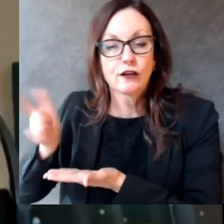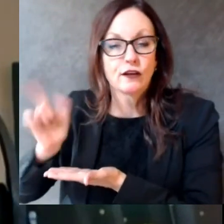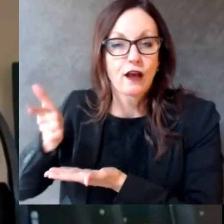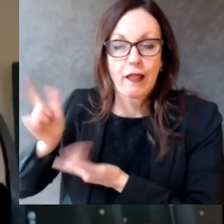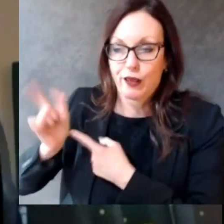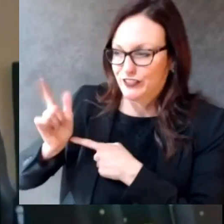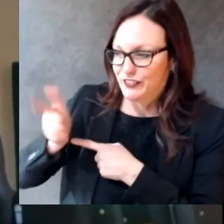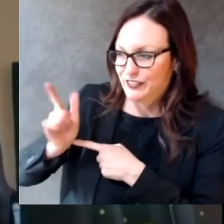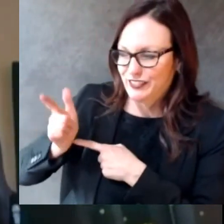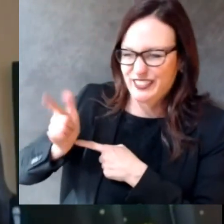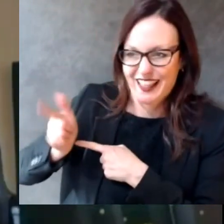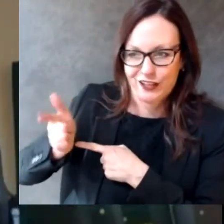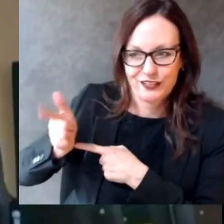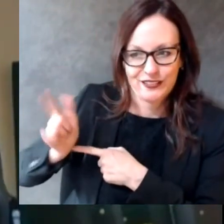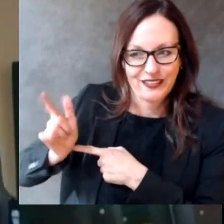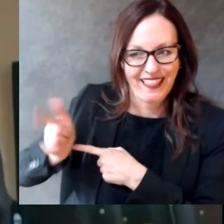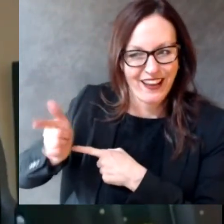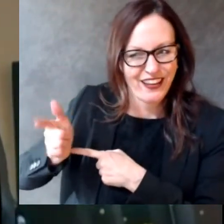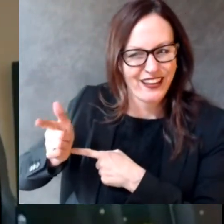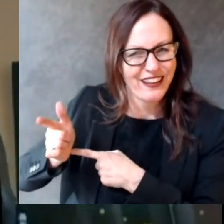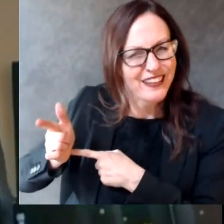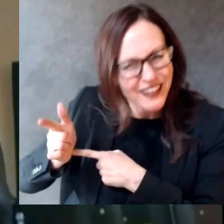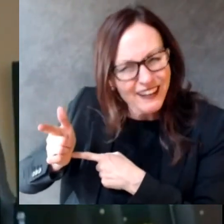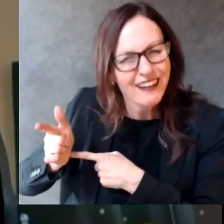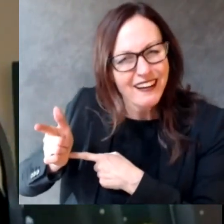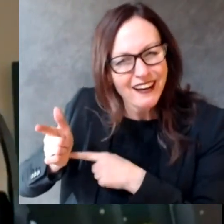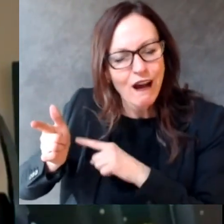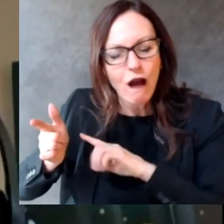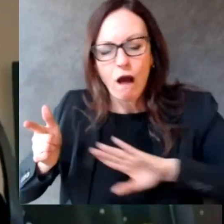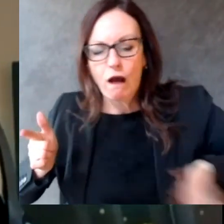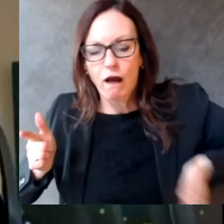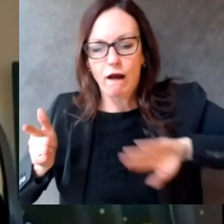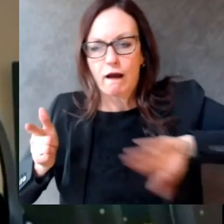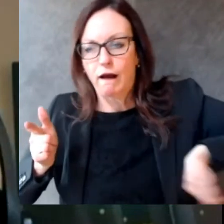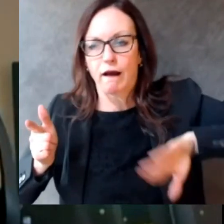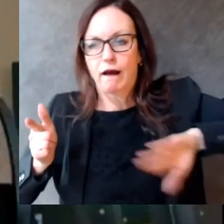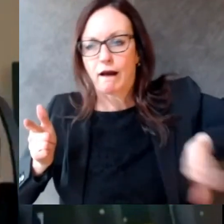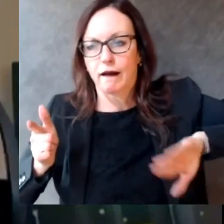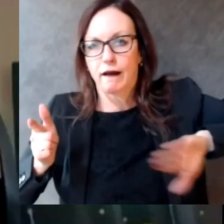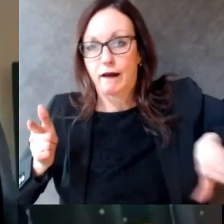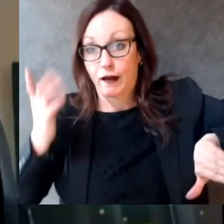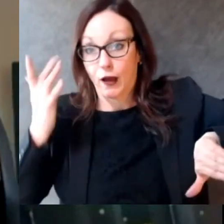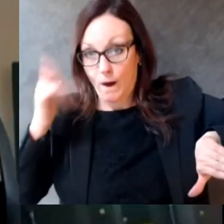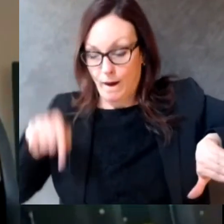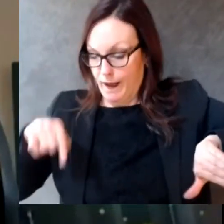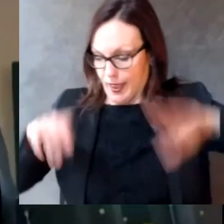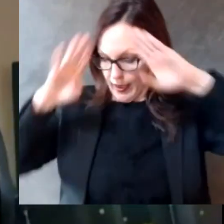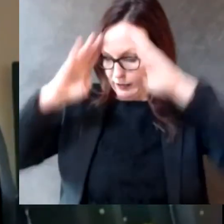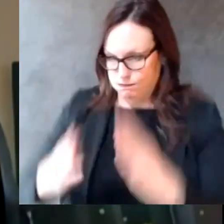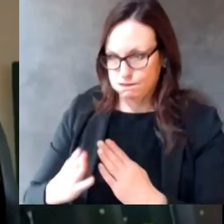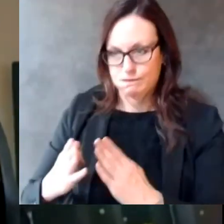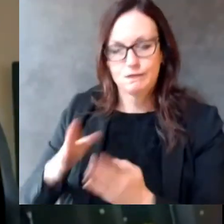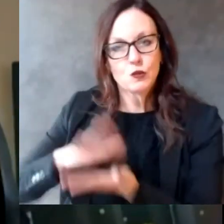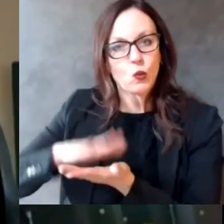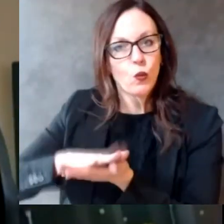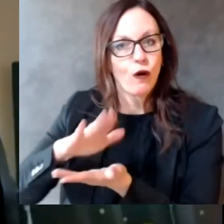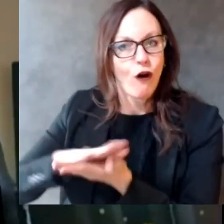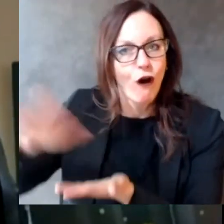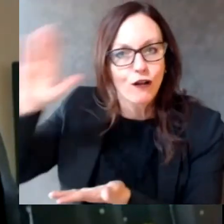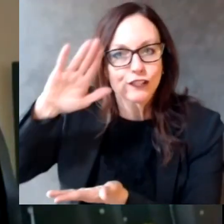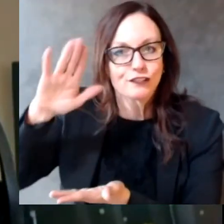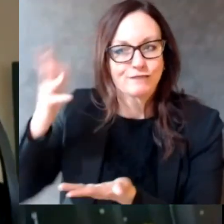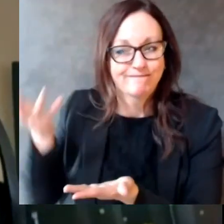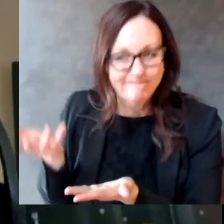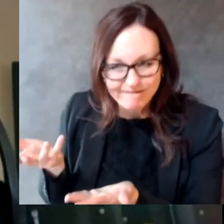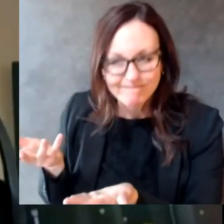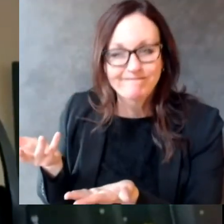risk getting sick in the middle of ending the semester and preparing for finals. So it's a long